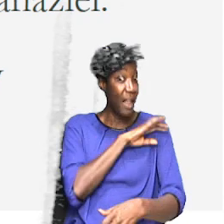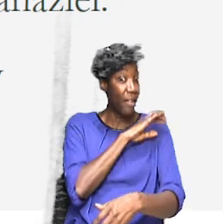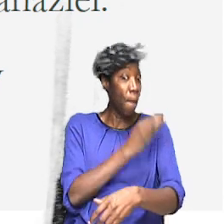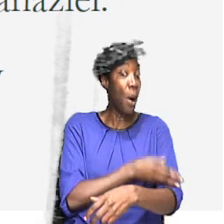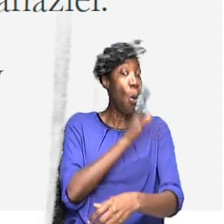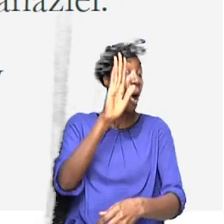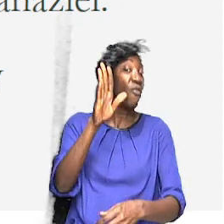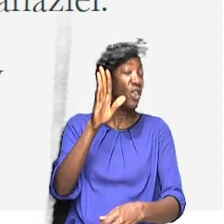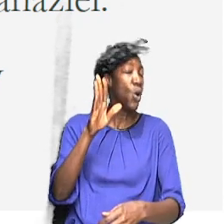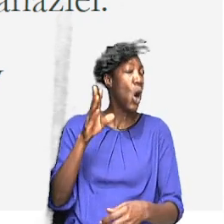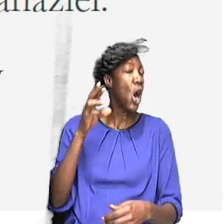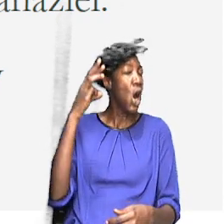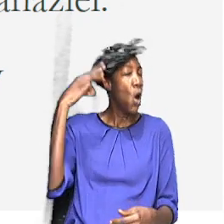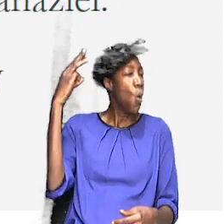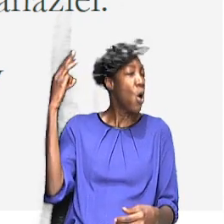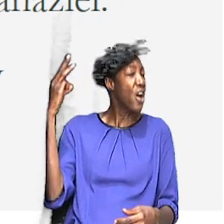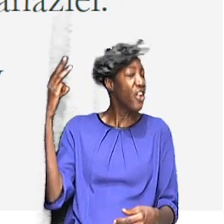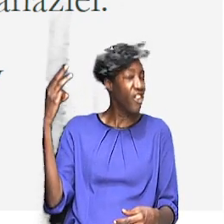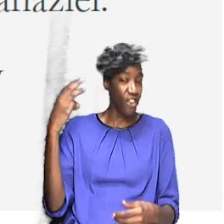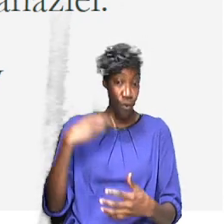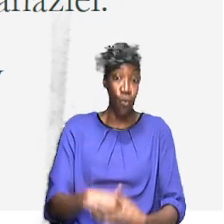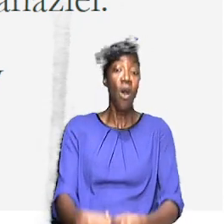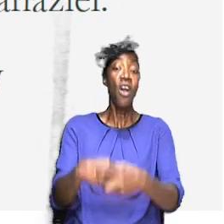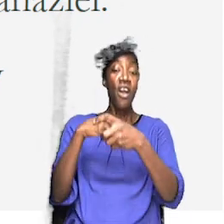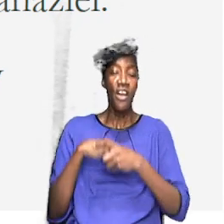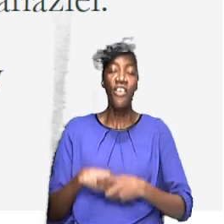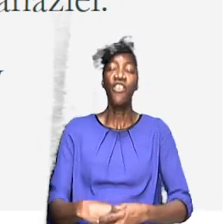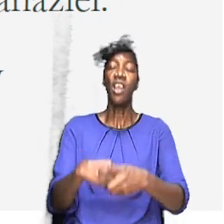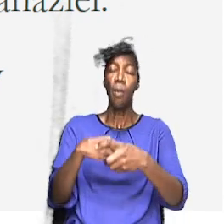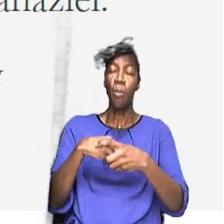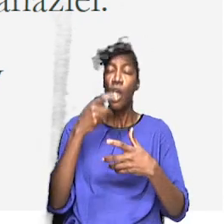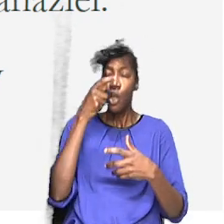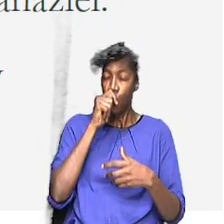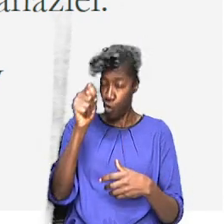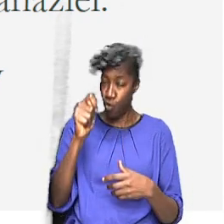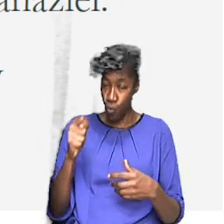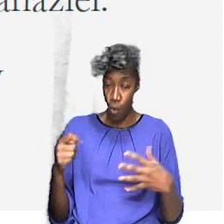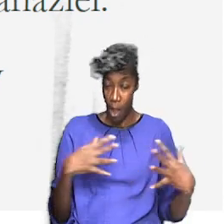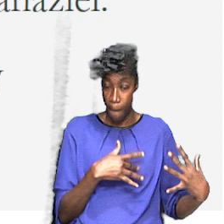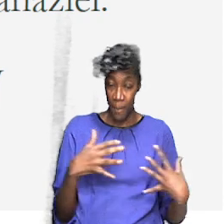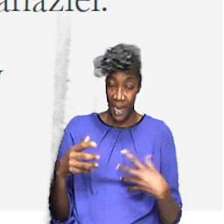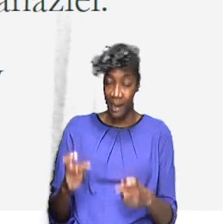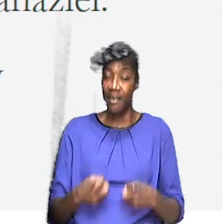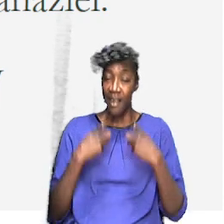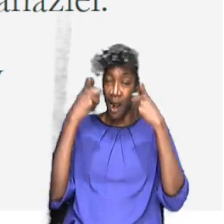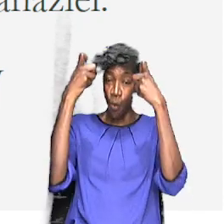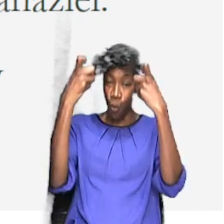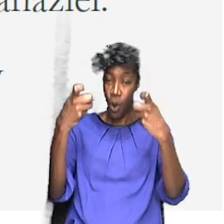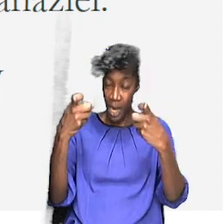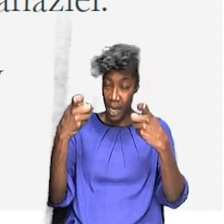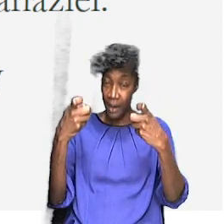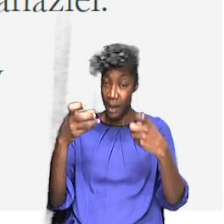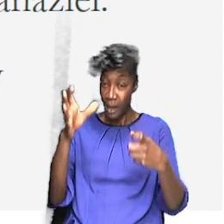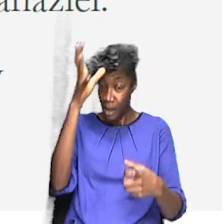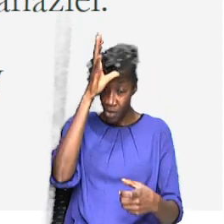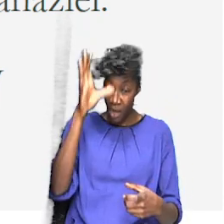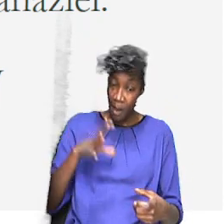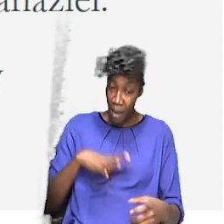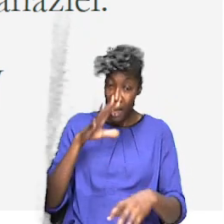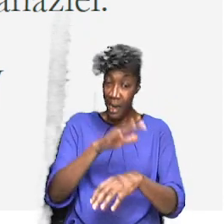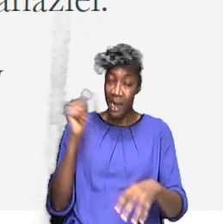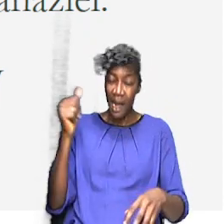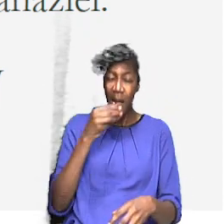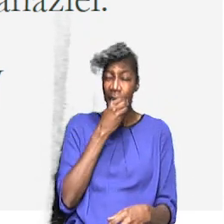worship, praise God, then battles, true battles, are really won. So Jehoshaphat called a fast and prayed for